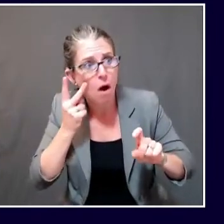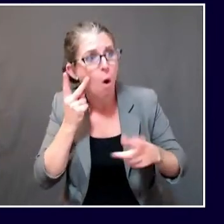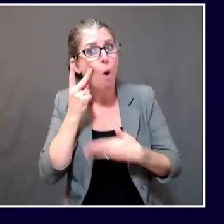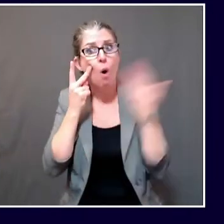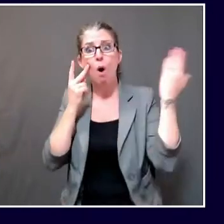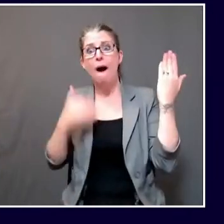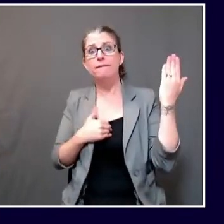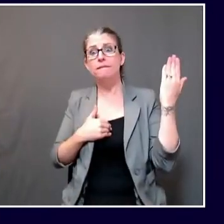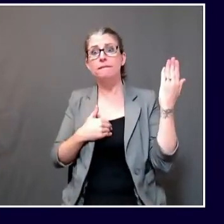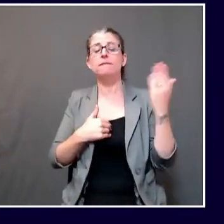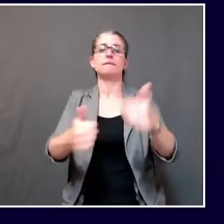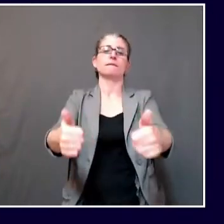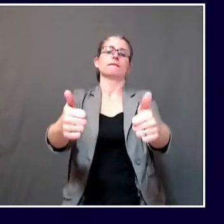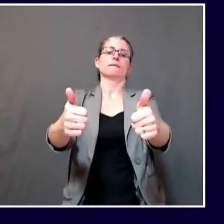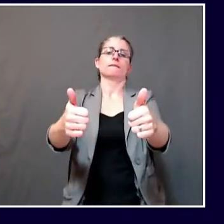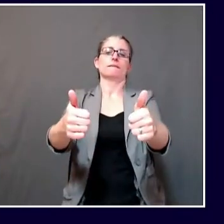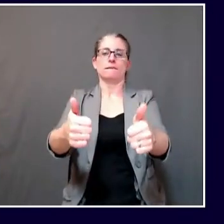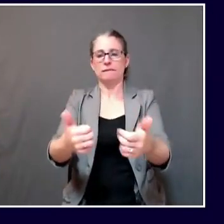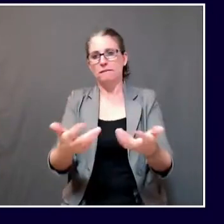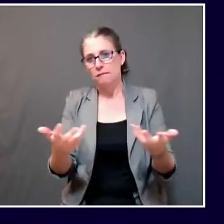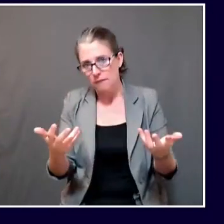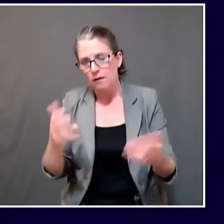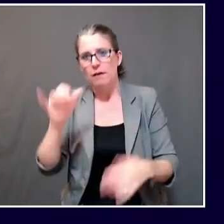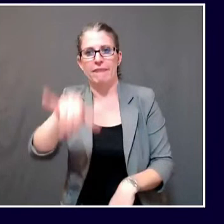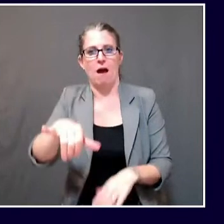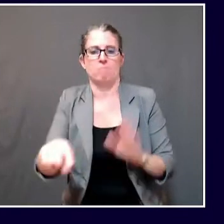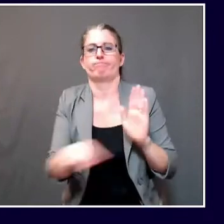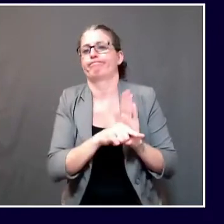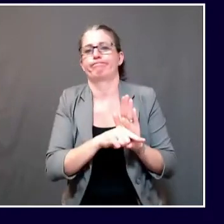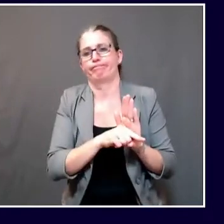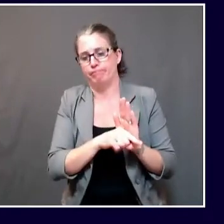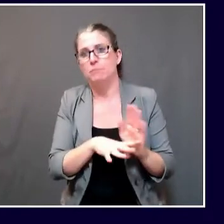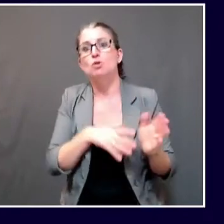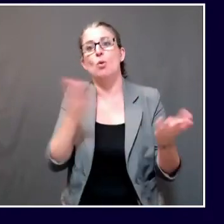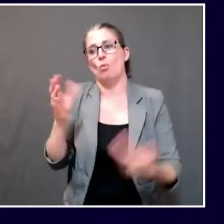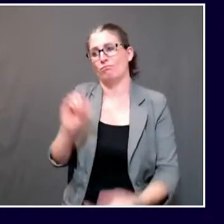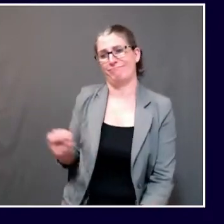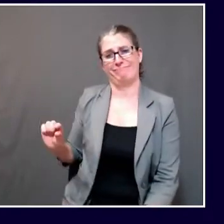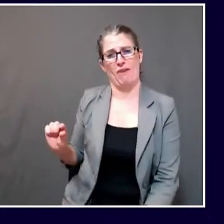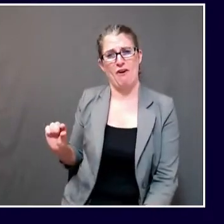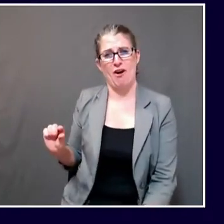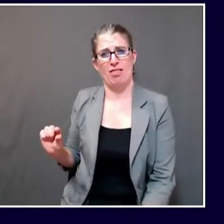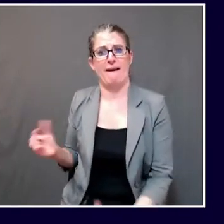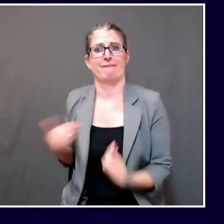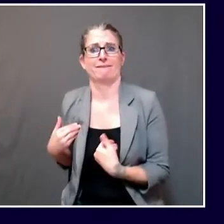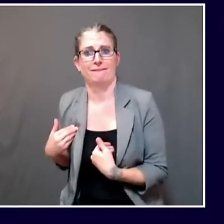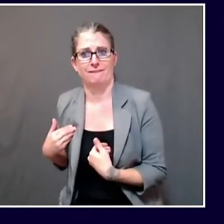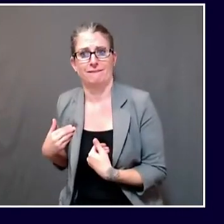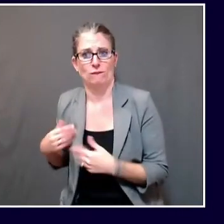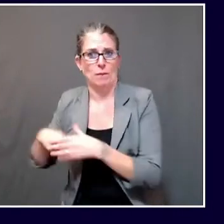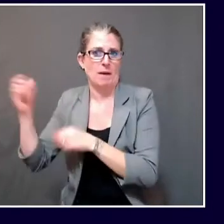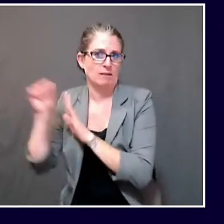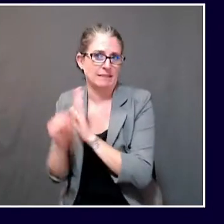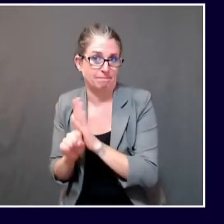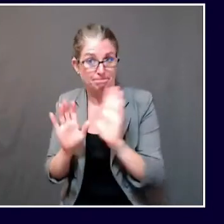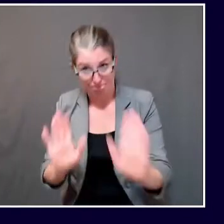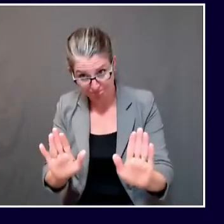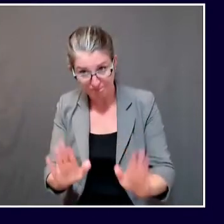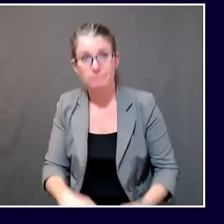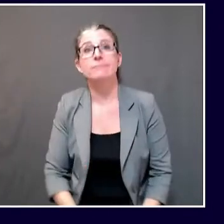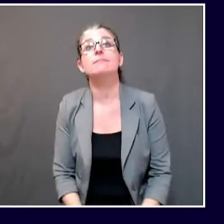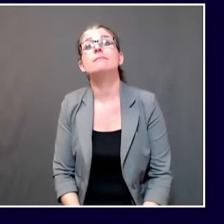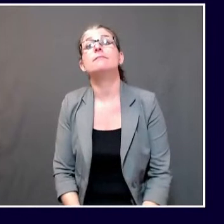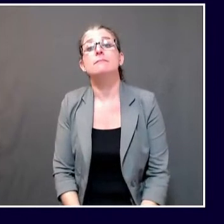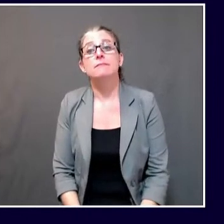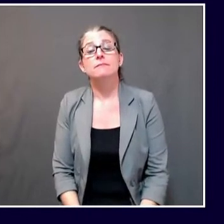like to talk to everyone about a very significant milestone. The Maine CDC's Health and